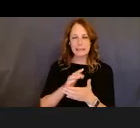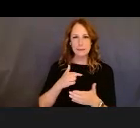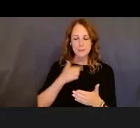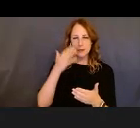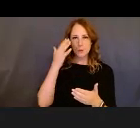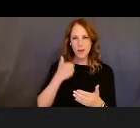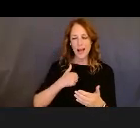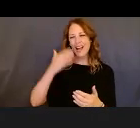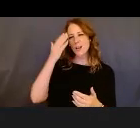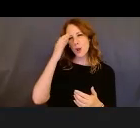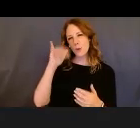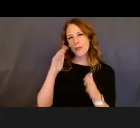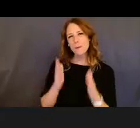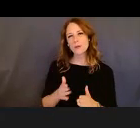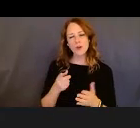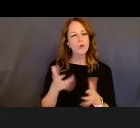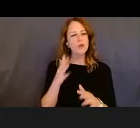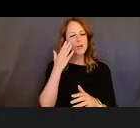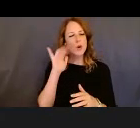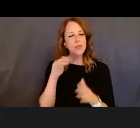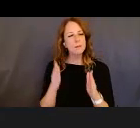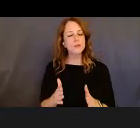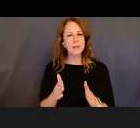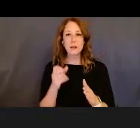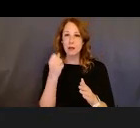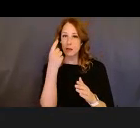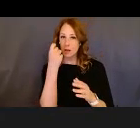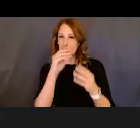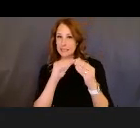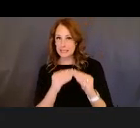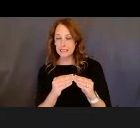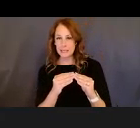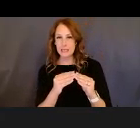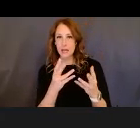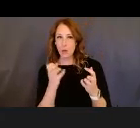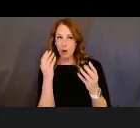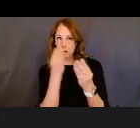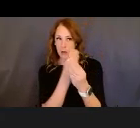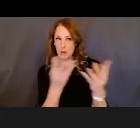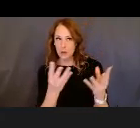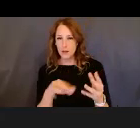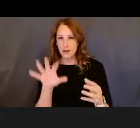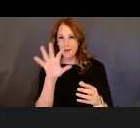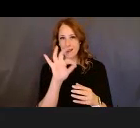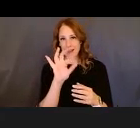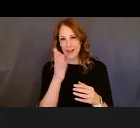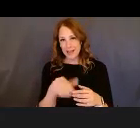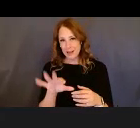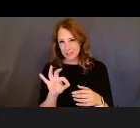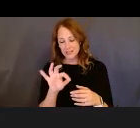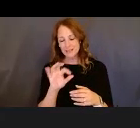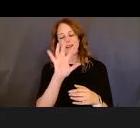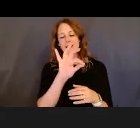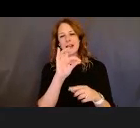knew the person. And so, just statistically wise, I want somebody to hear this, that 9 out of 10 victims of rape